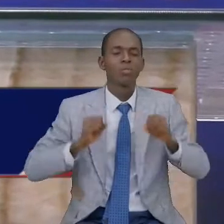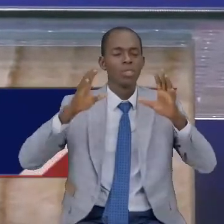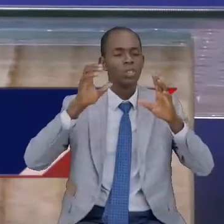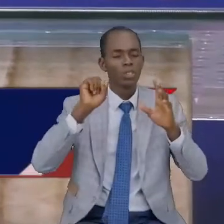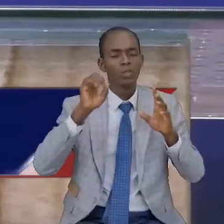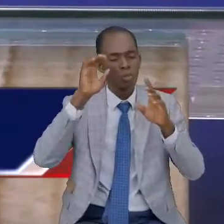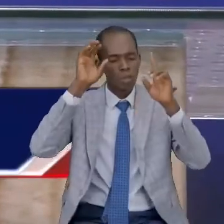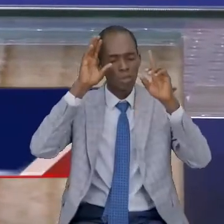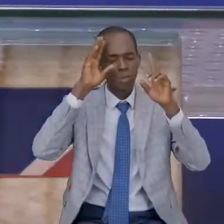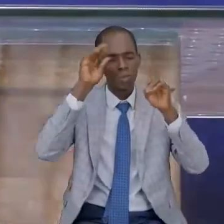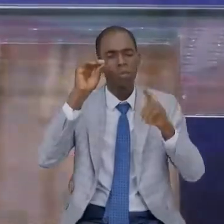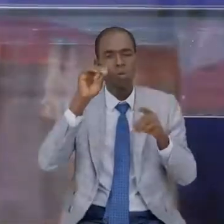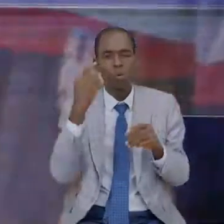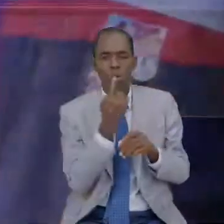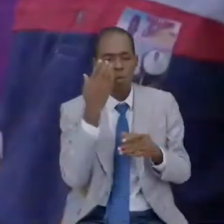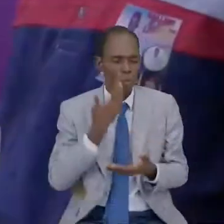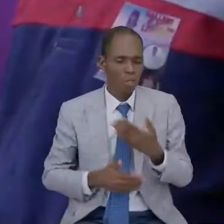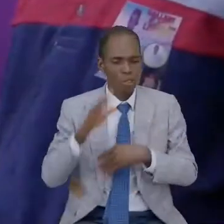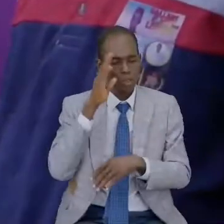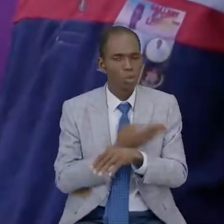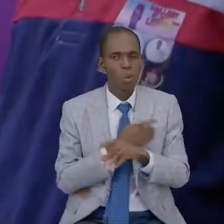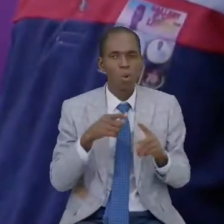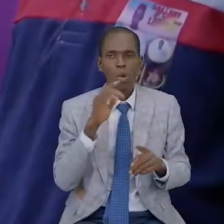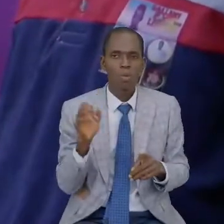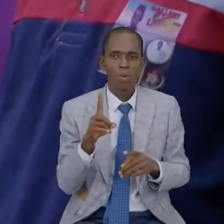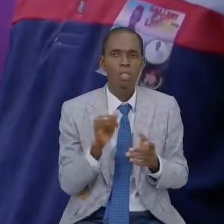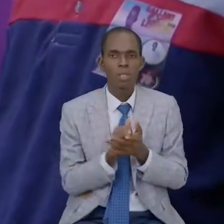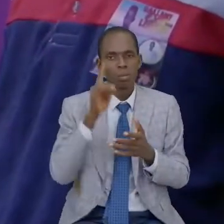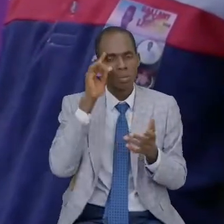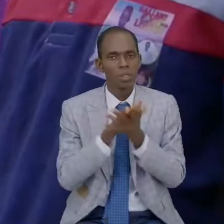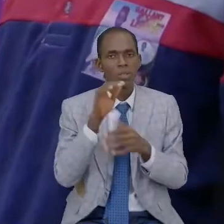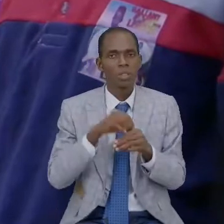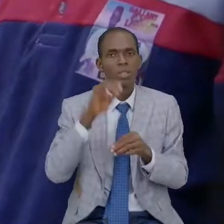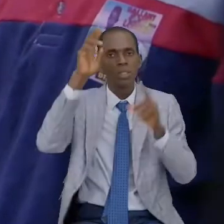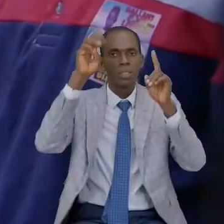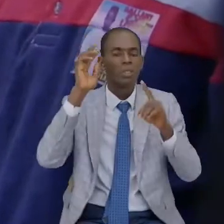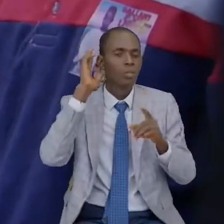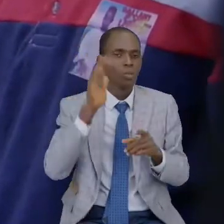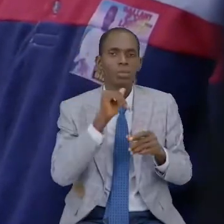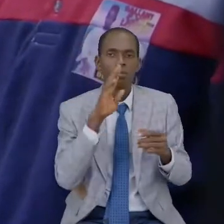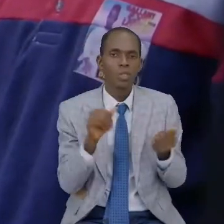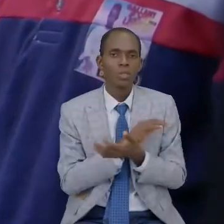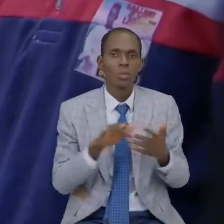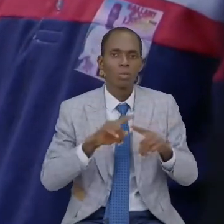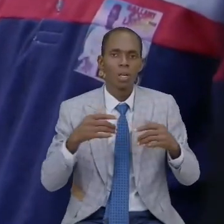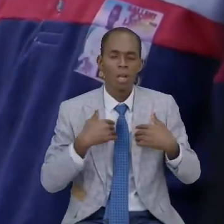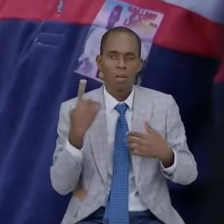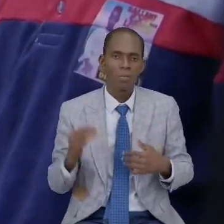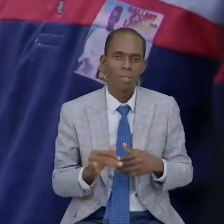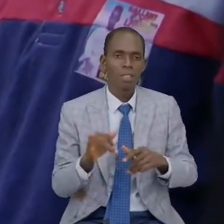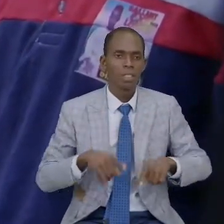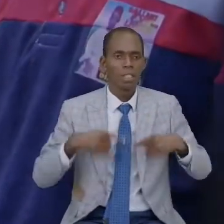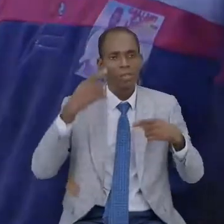that whosoever believeth in him should not perish but have everlasting life. Look at verse 17. For